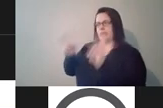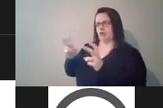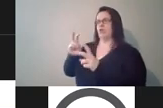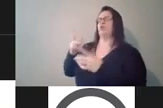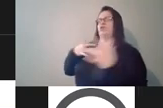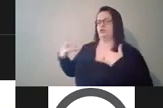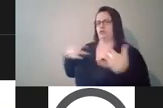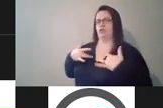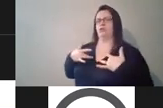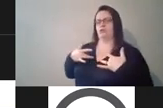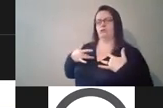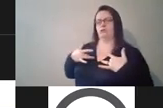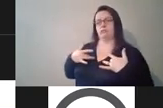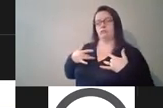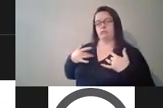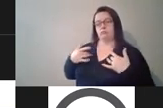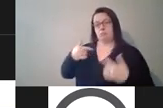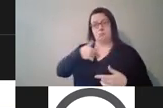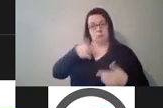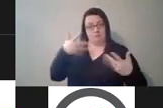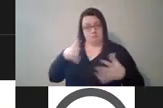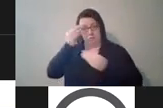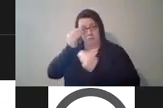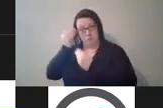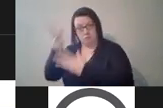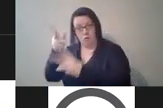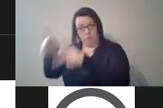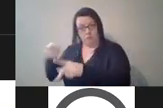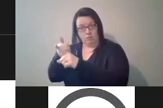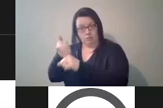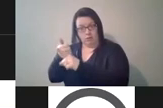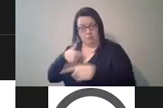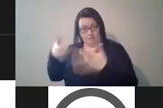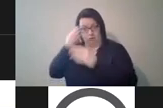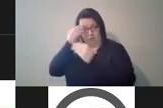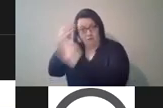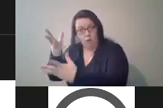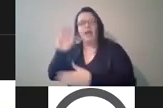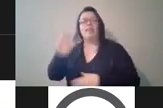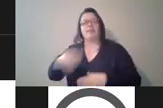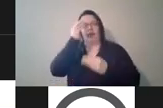Have I informed the adult? So again, this gets back to the idea of informed consent.